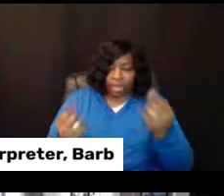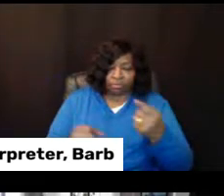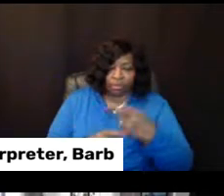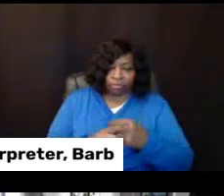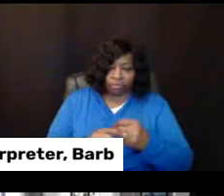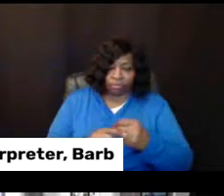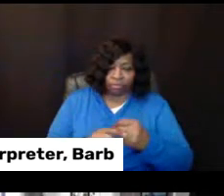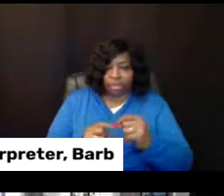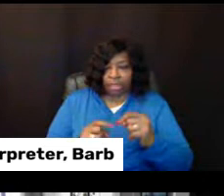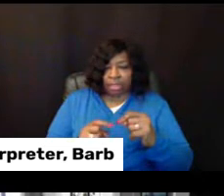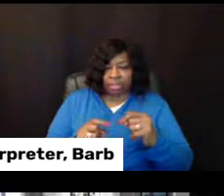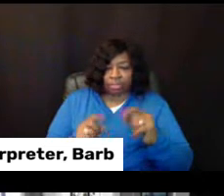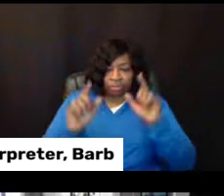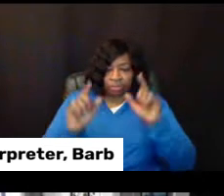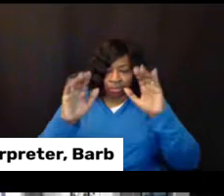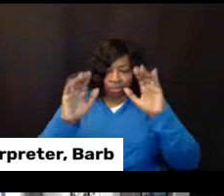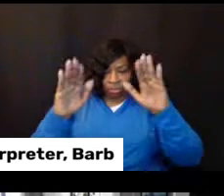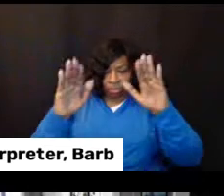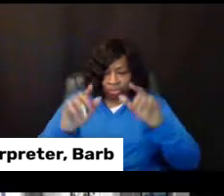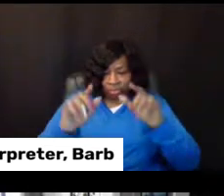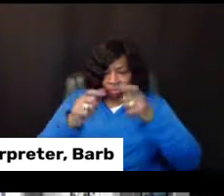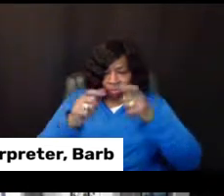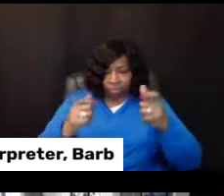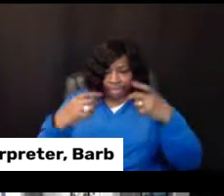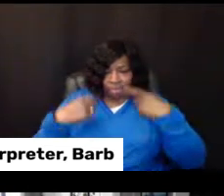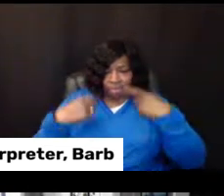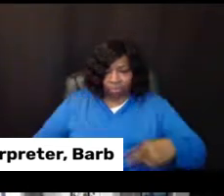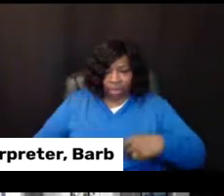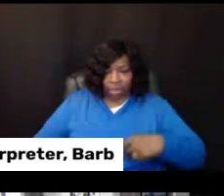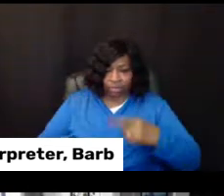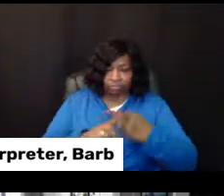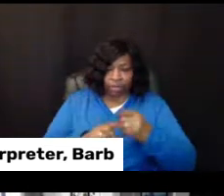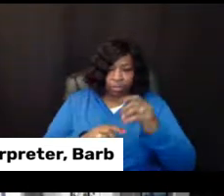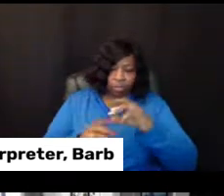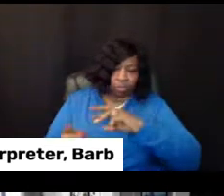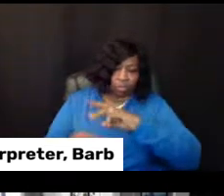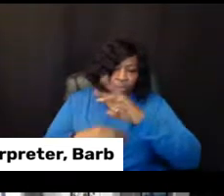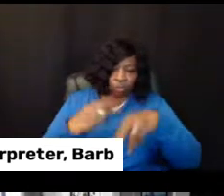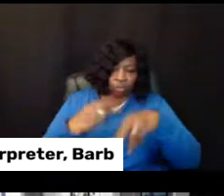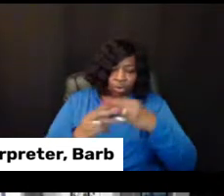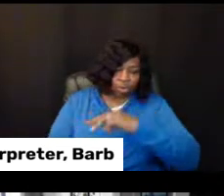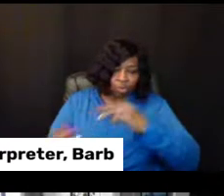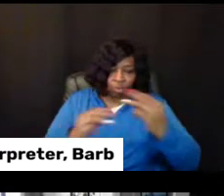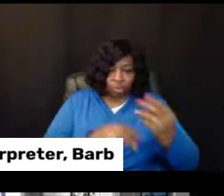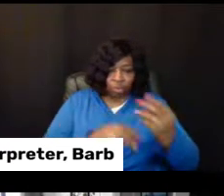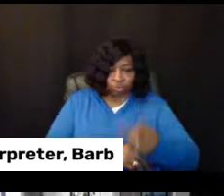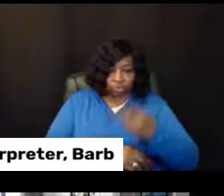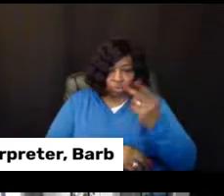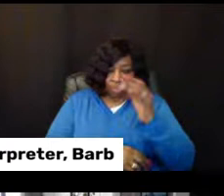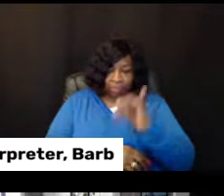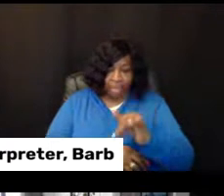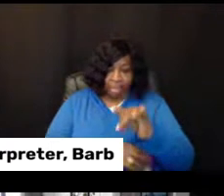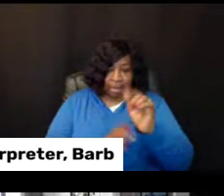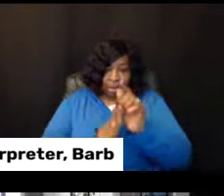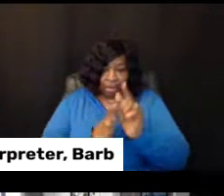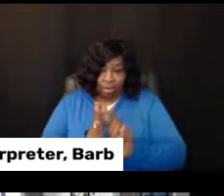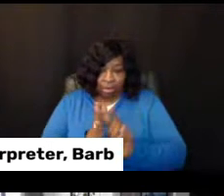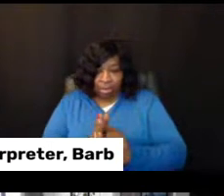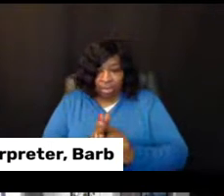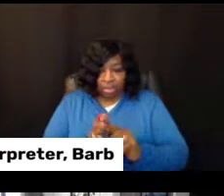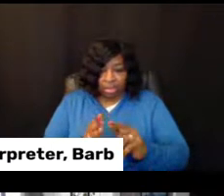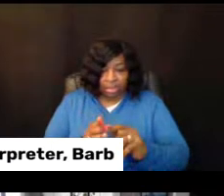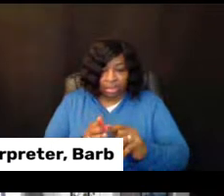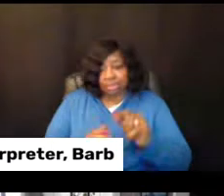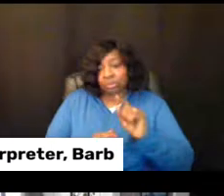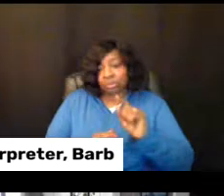out of World War II. And so that legislation as a whole upheld systemic racism in many